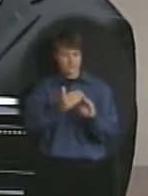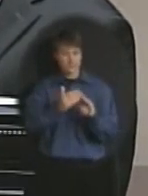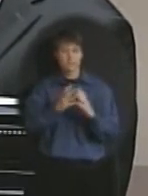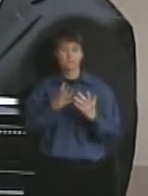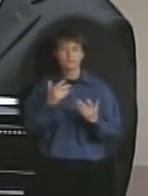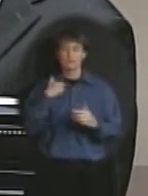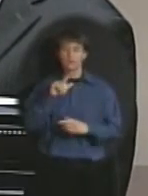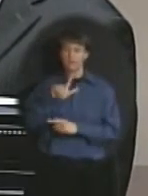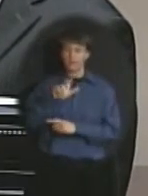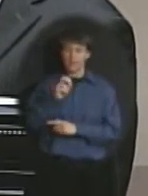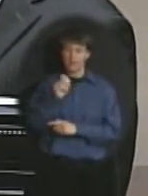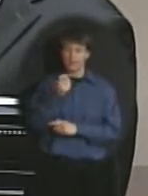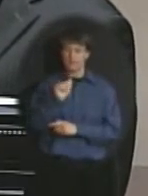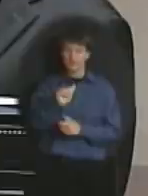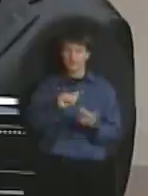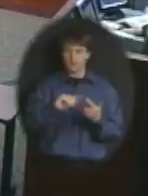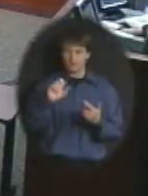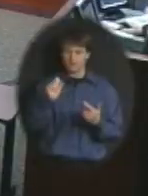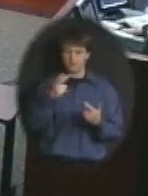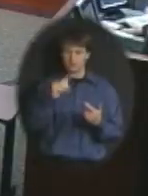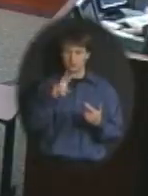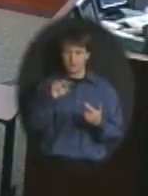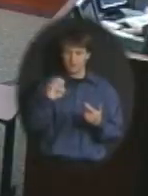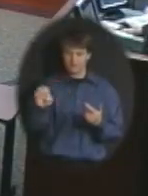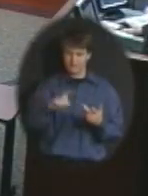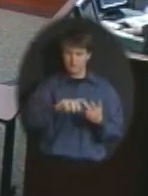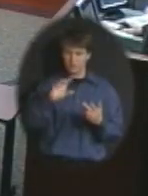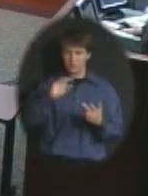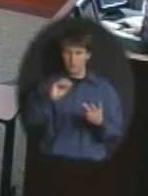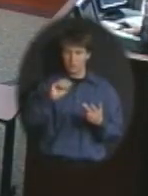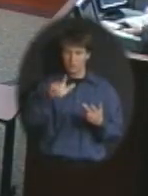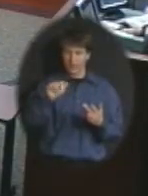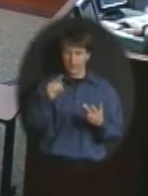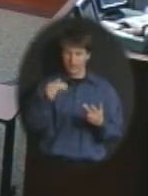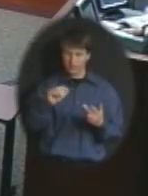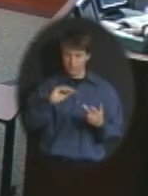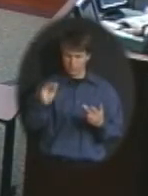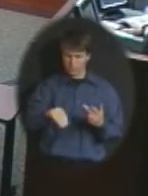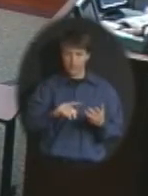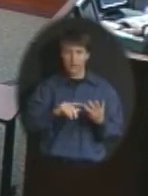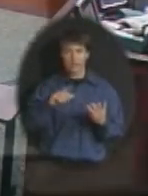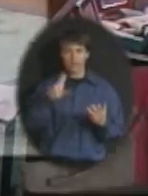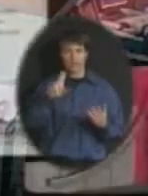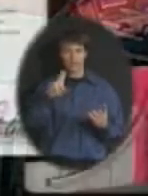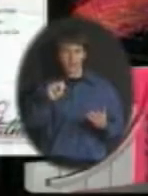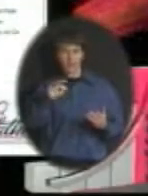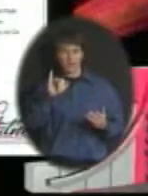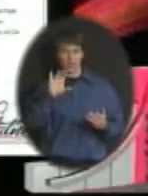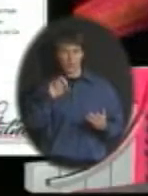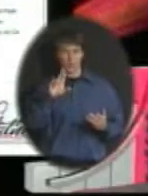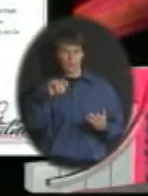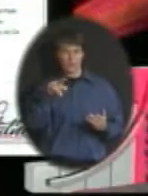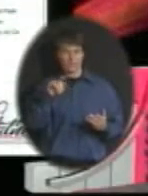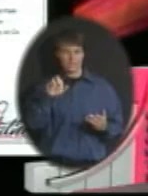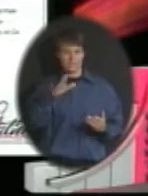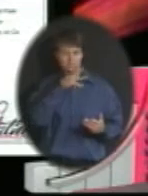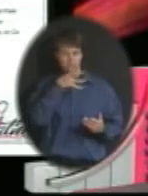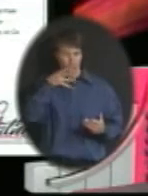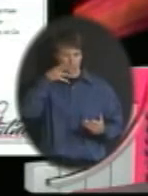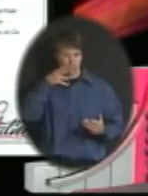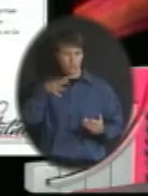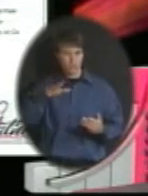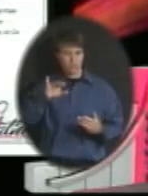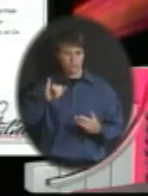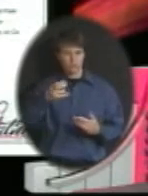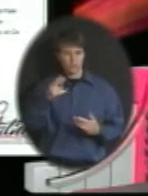cover Lenexa, Shawnee, Olathe, and unincorporated Johnson County. As you can see, the largest area is Olathe in purple